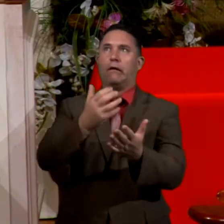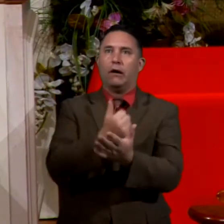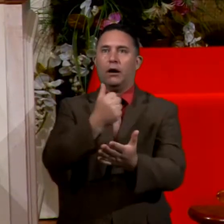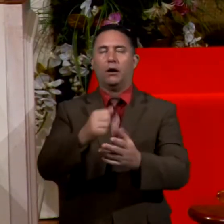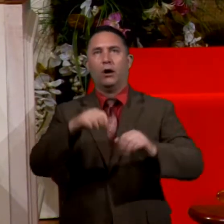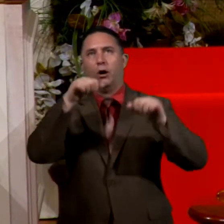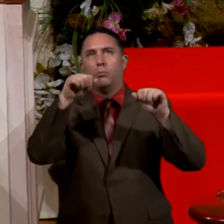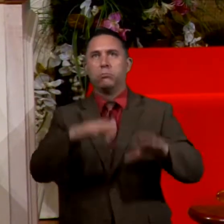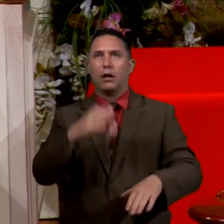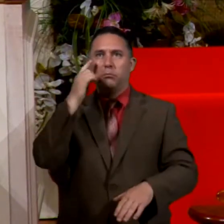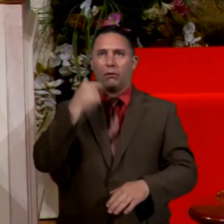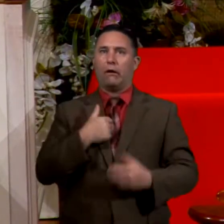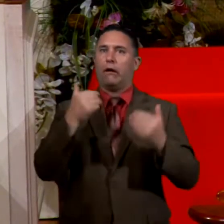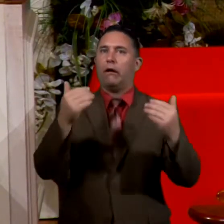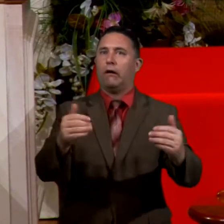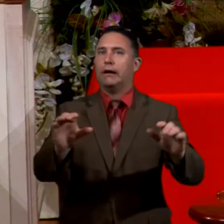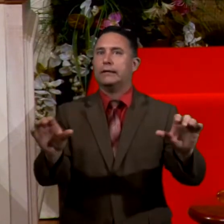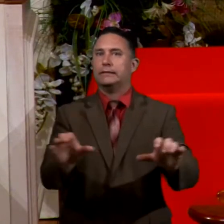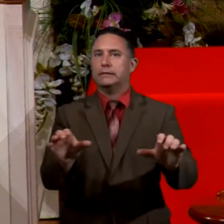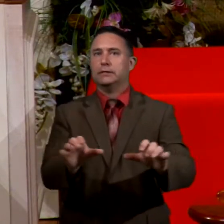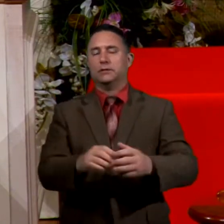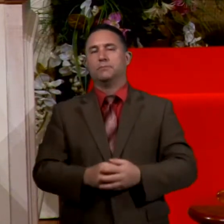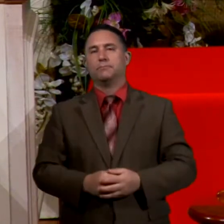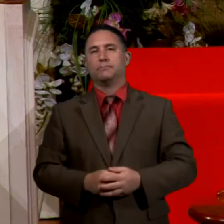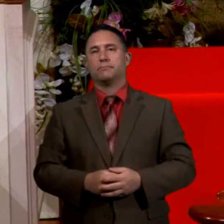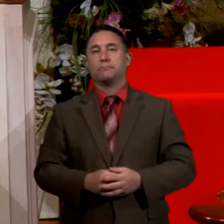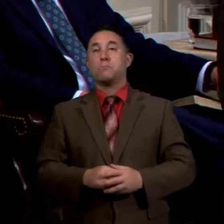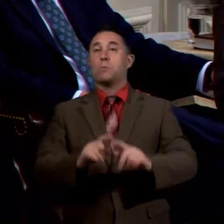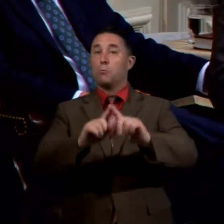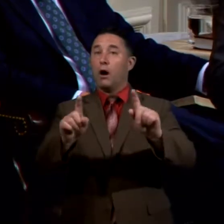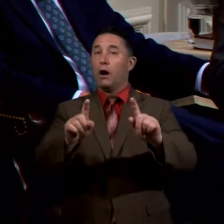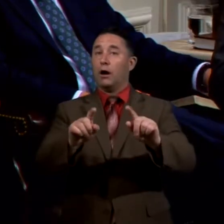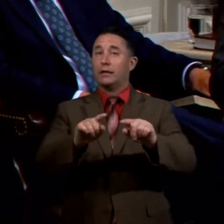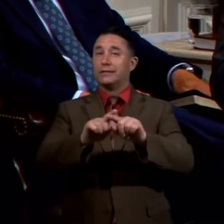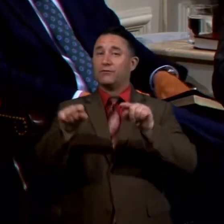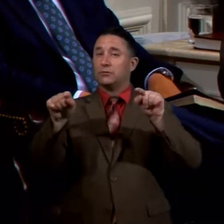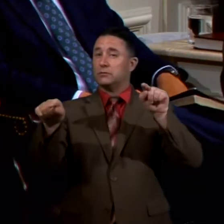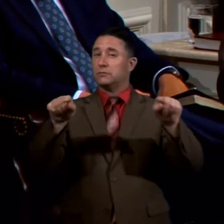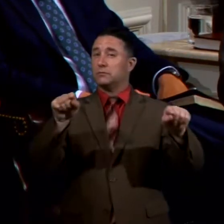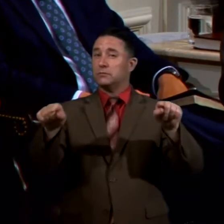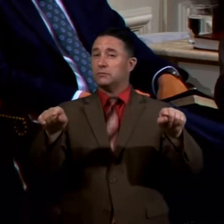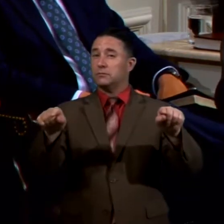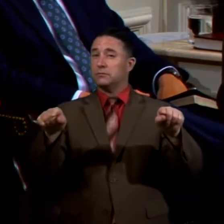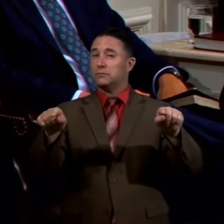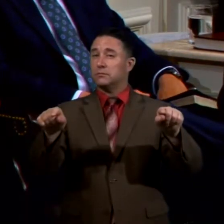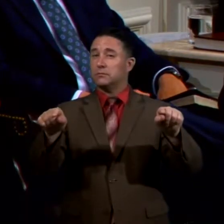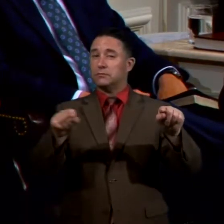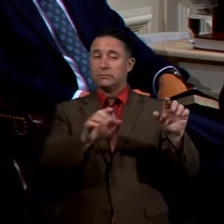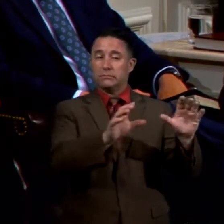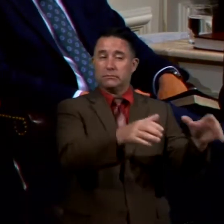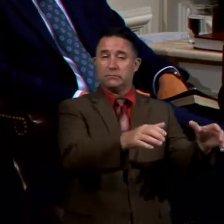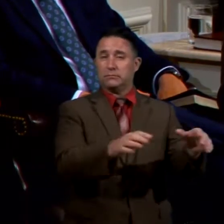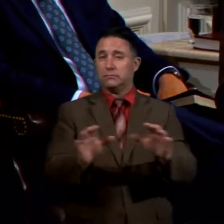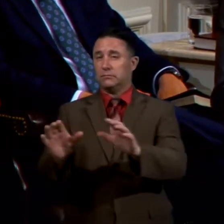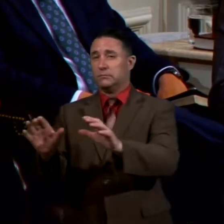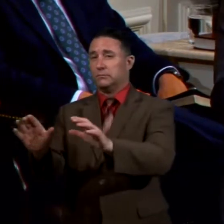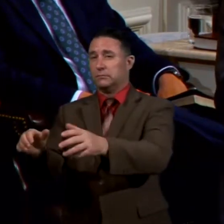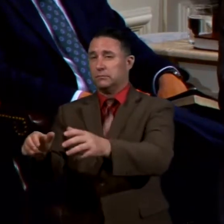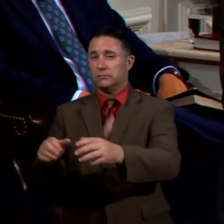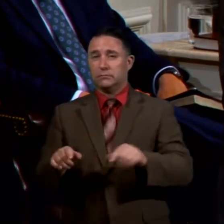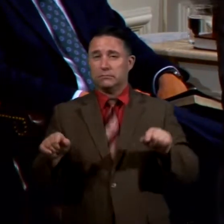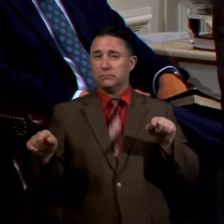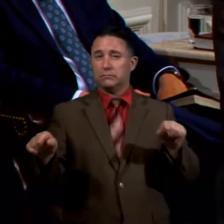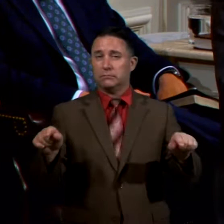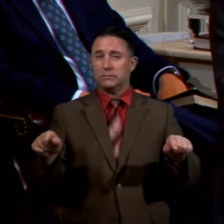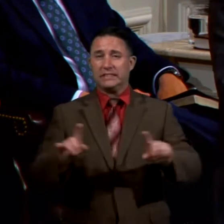so blessed because I did. But I really believe that the difference between those two different groups and the difference